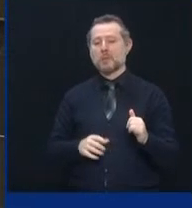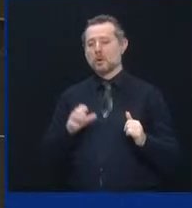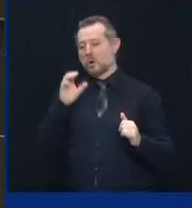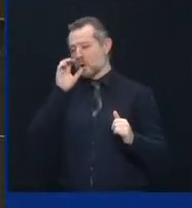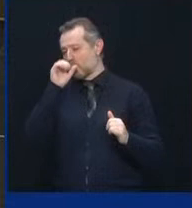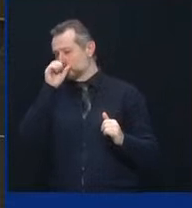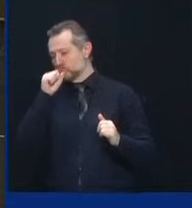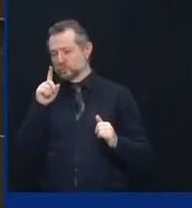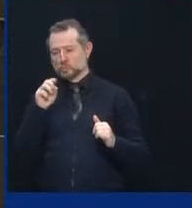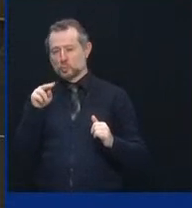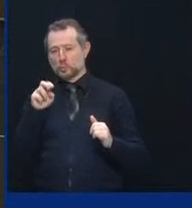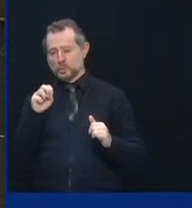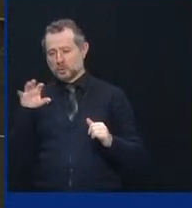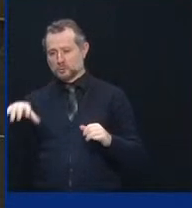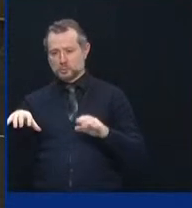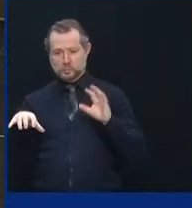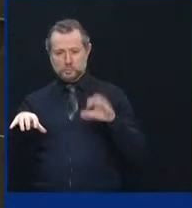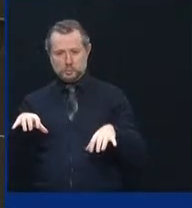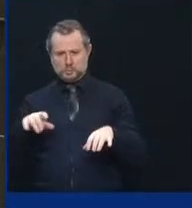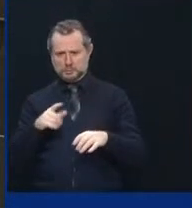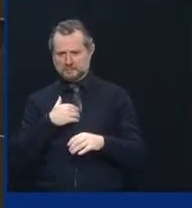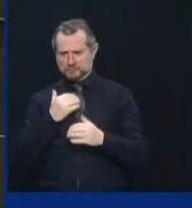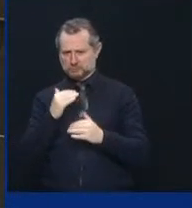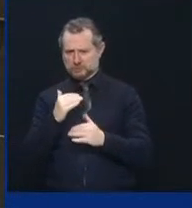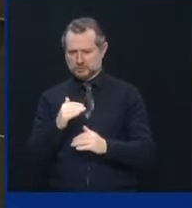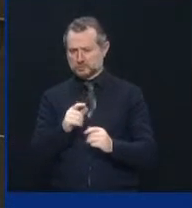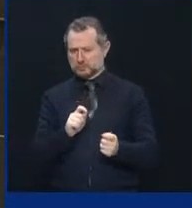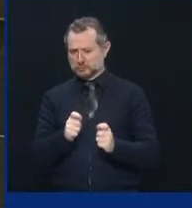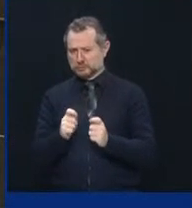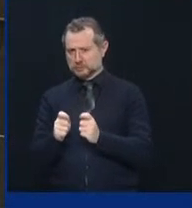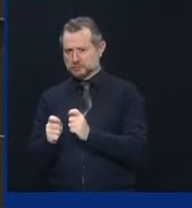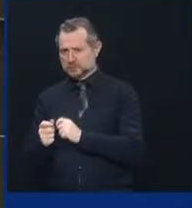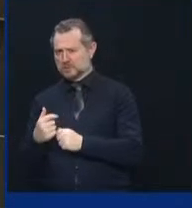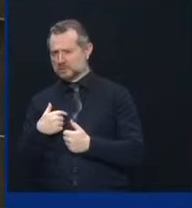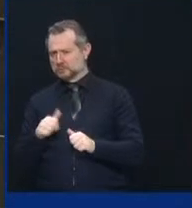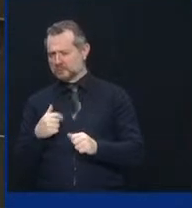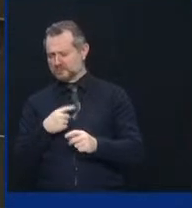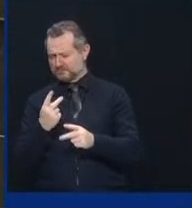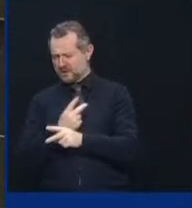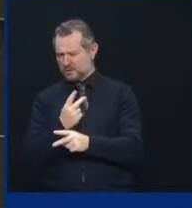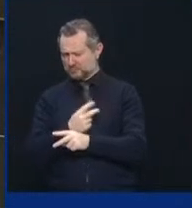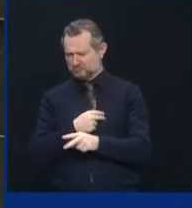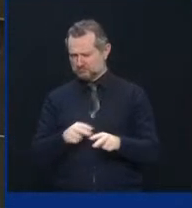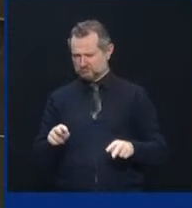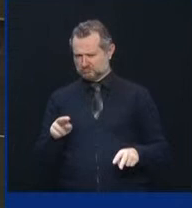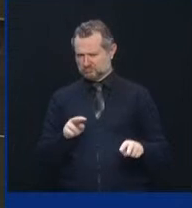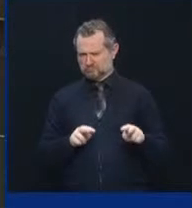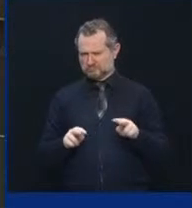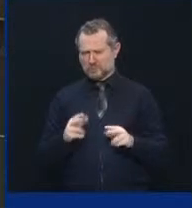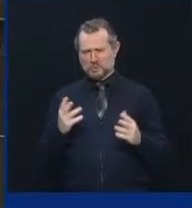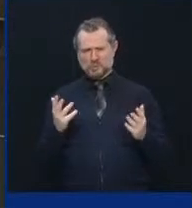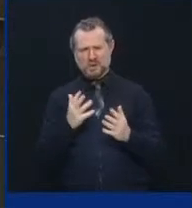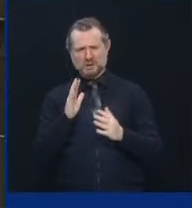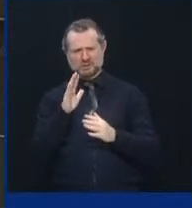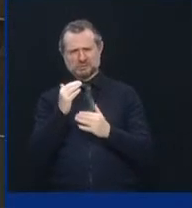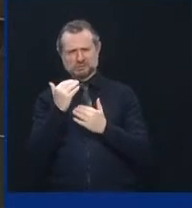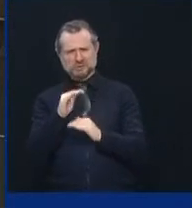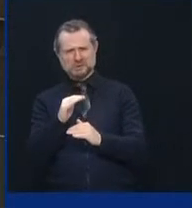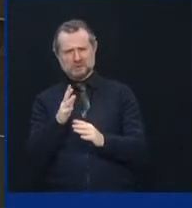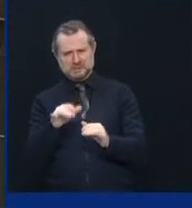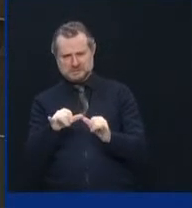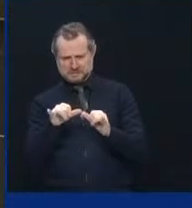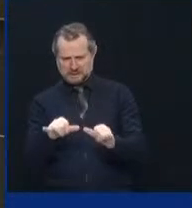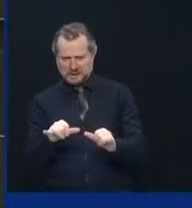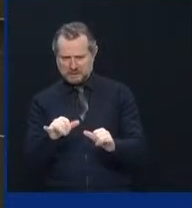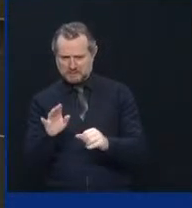restriction changes over the time, we're trying to just figure out what restrictions do remain in place for businesses, for gatherings. Could you